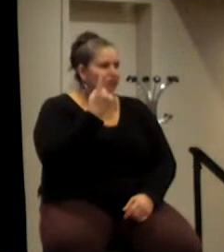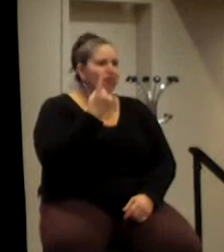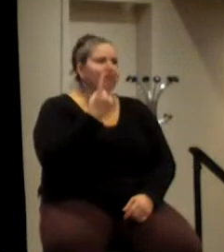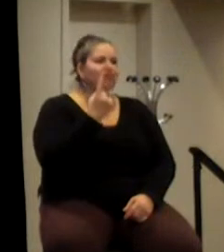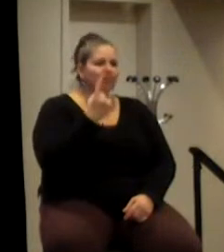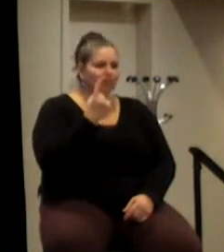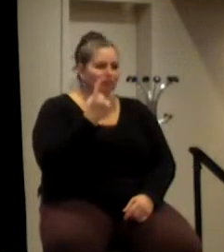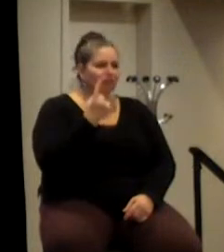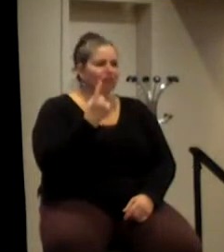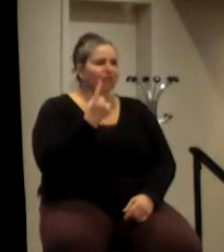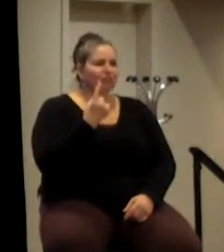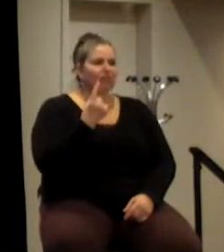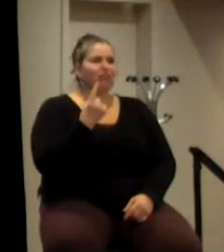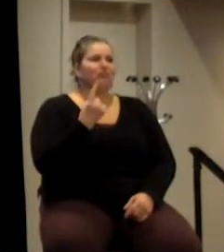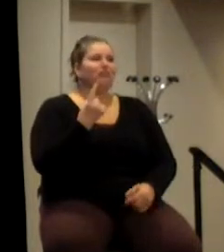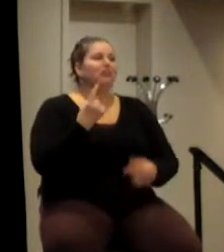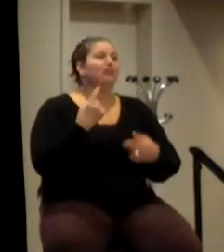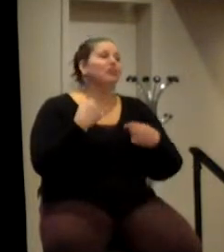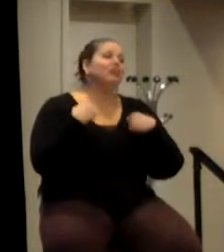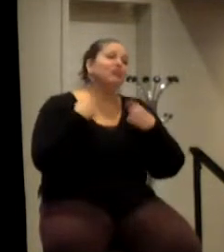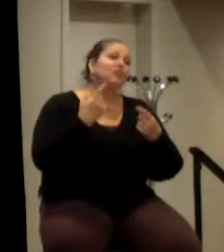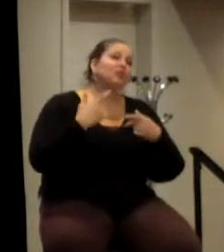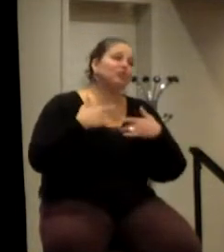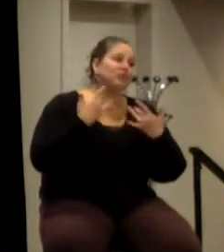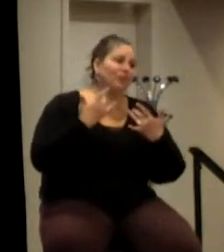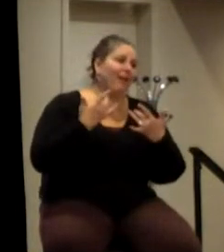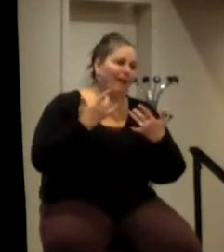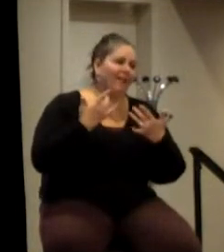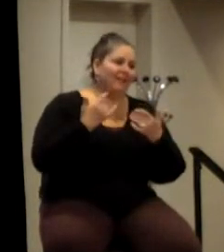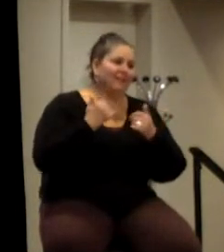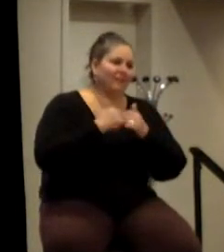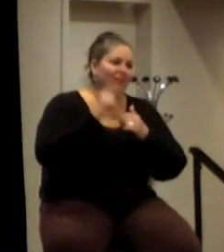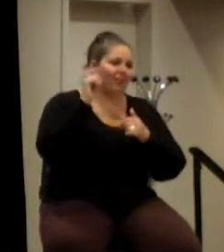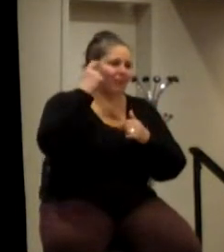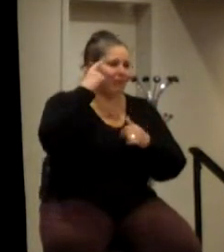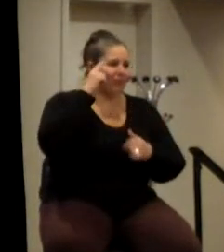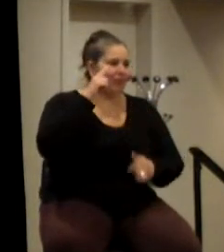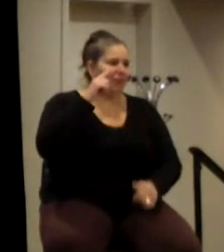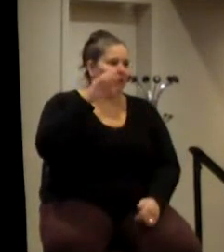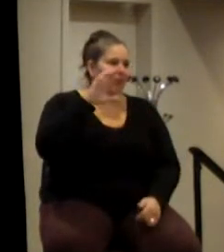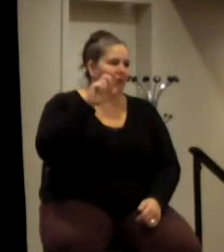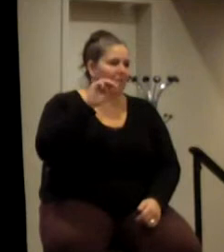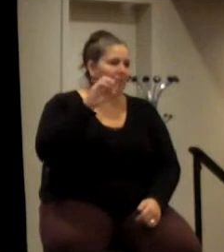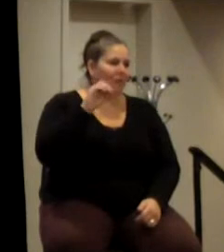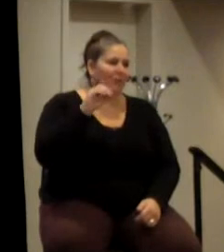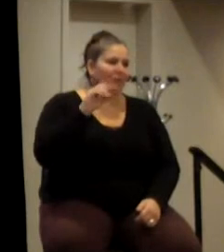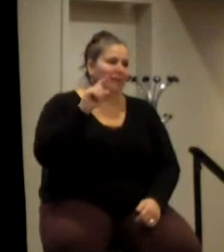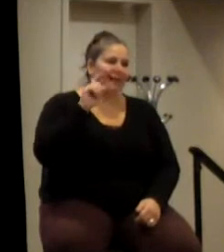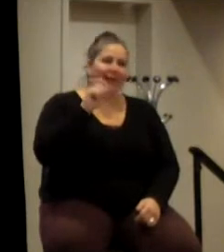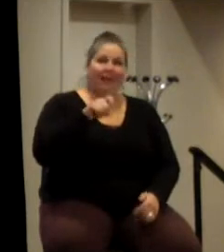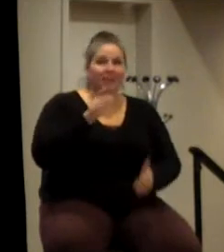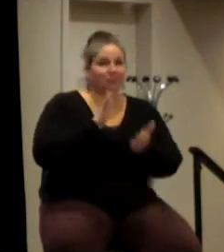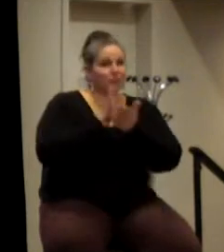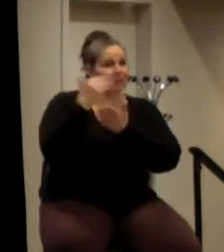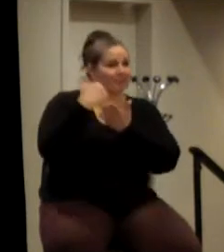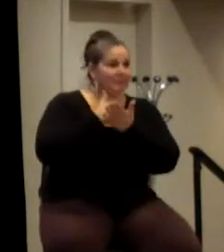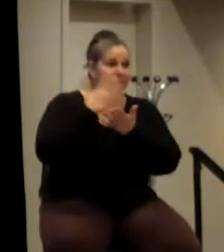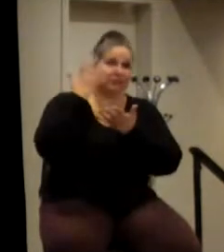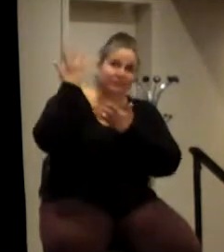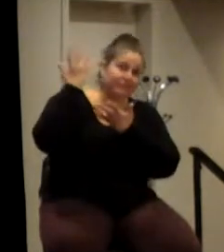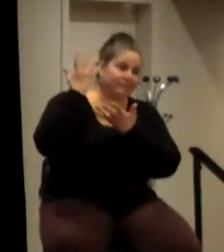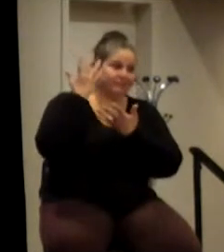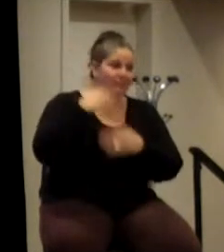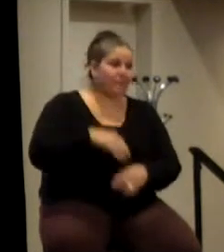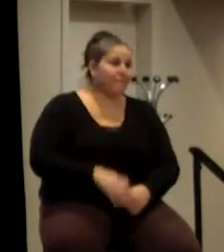what's going on. I think that everyone needs to be transparent. Everyone needs to answer